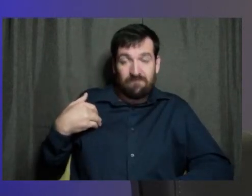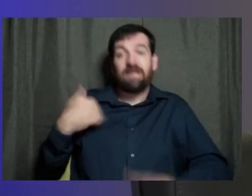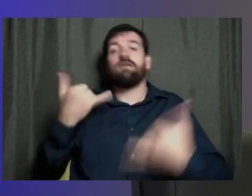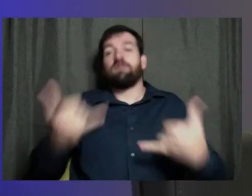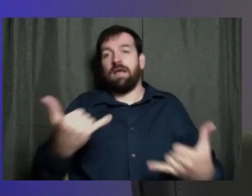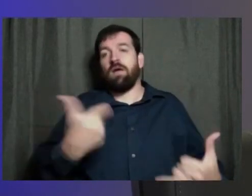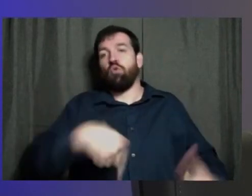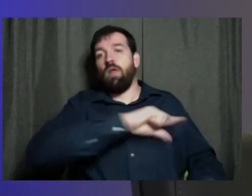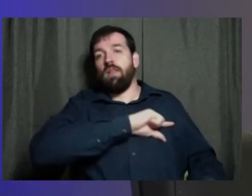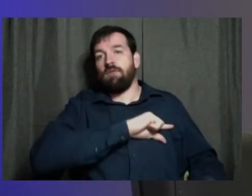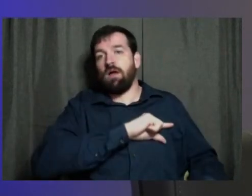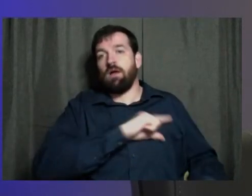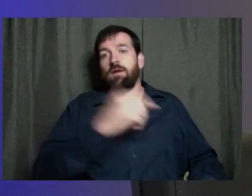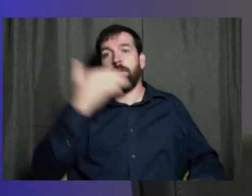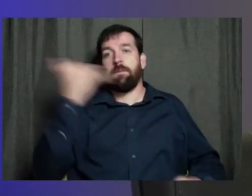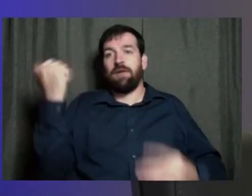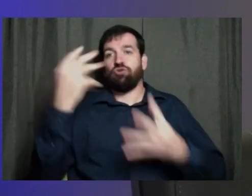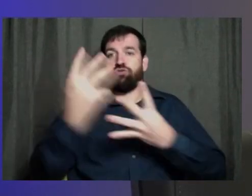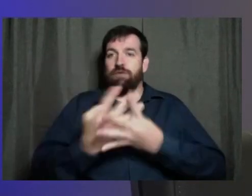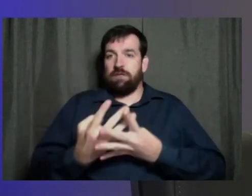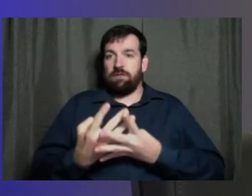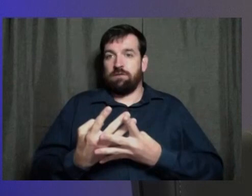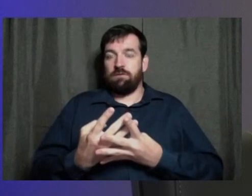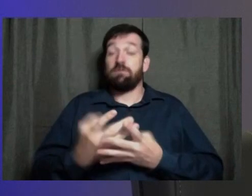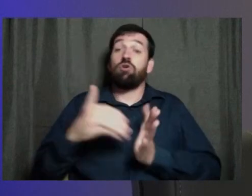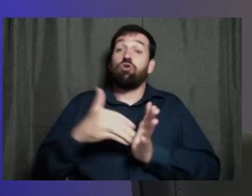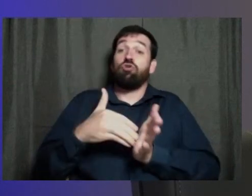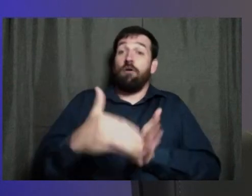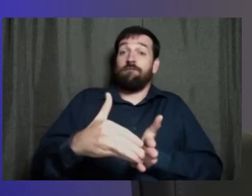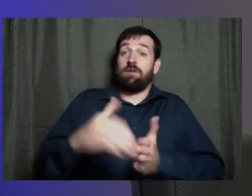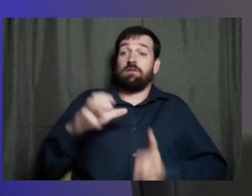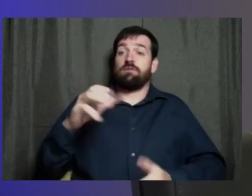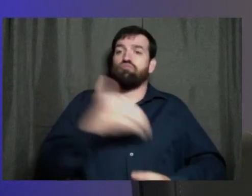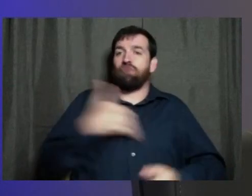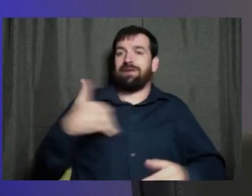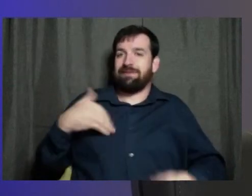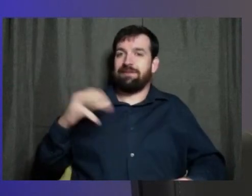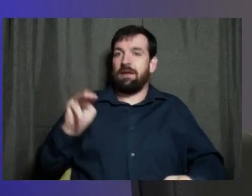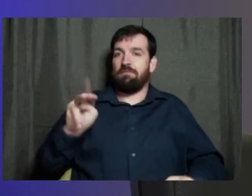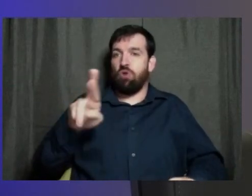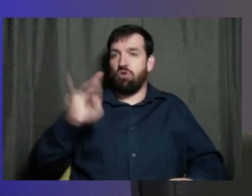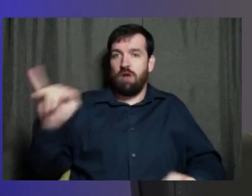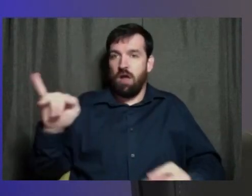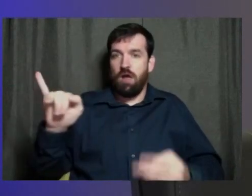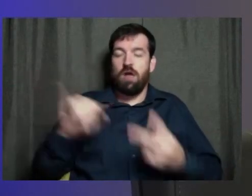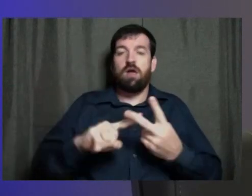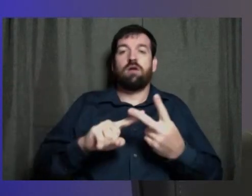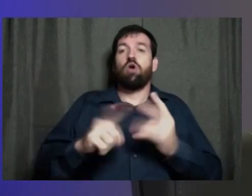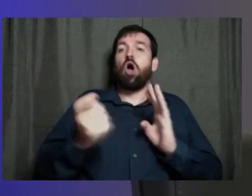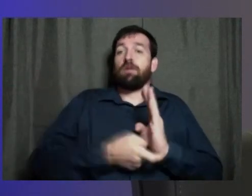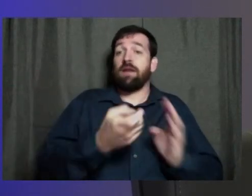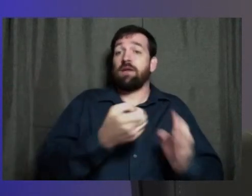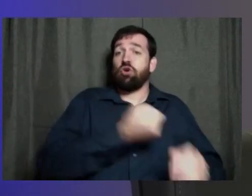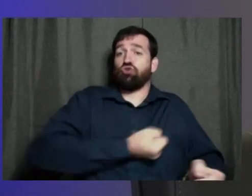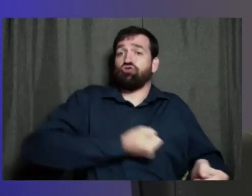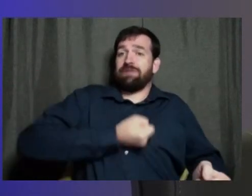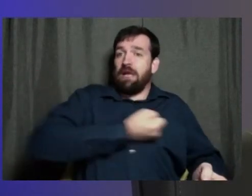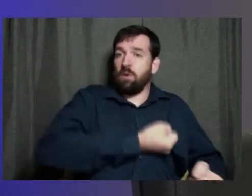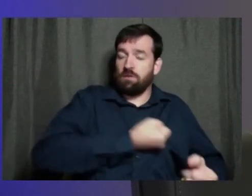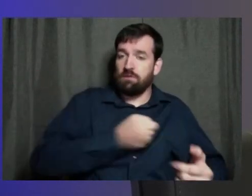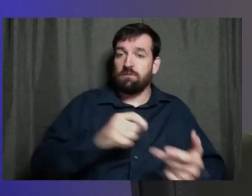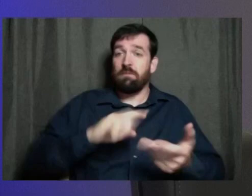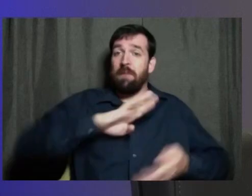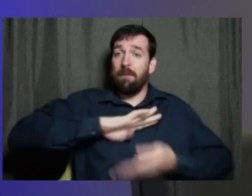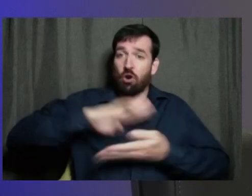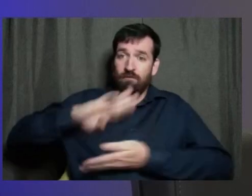better screening. So we can often, through breast MRI, through automated breast ultrasound and mammography, we can detect cancers that are